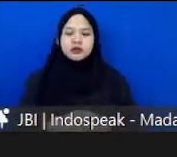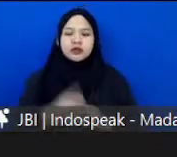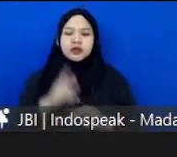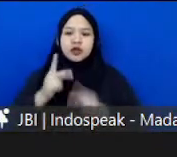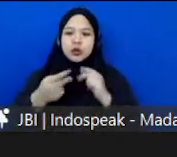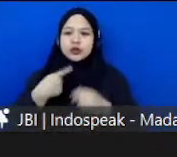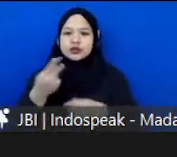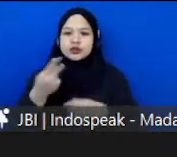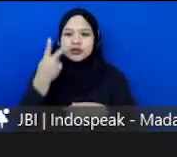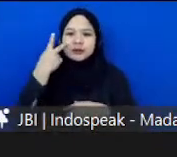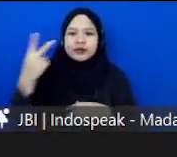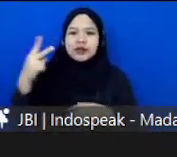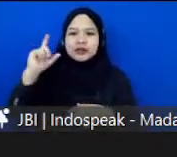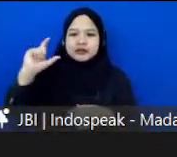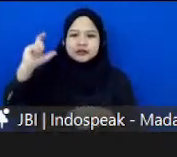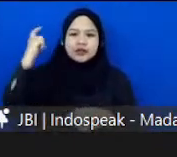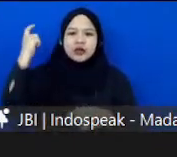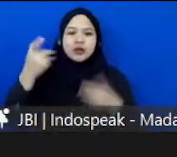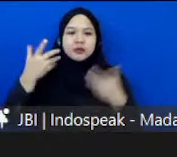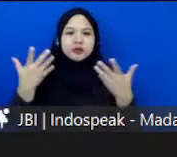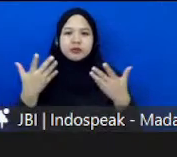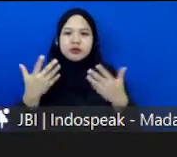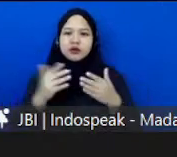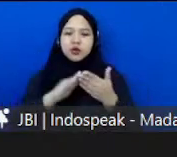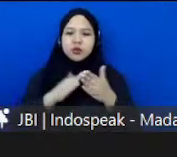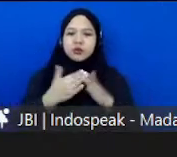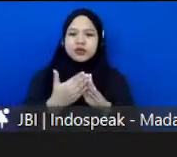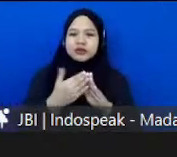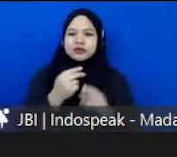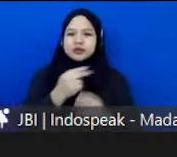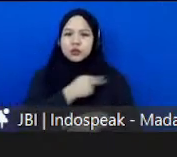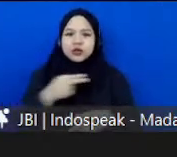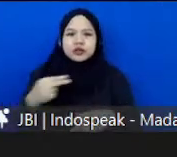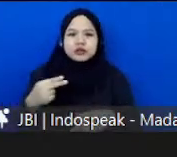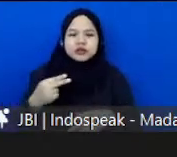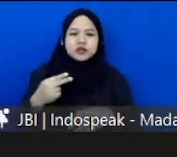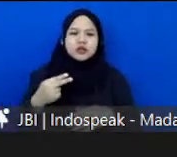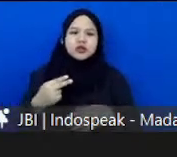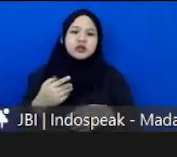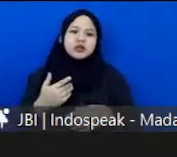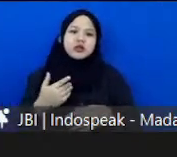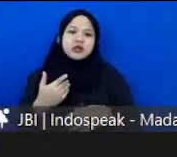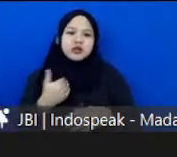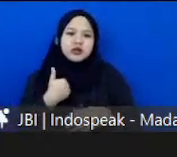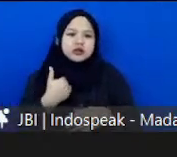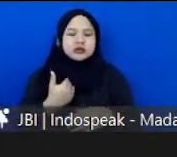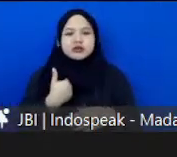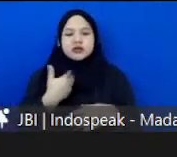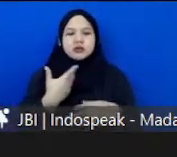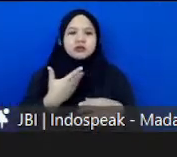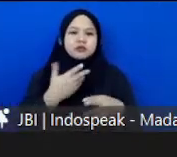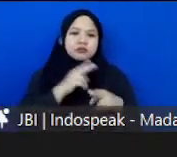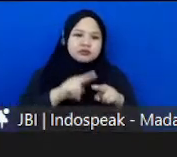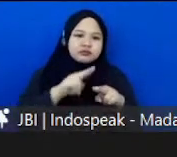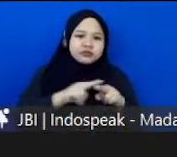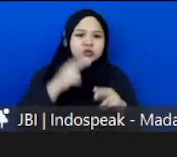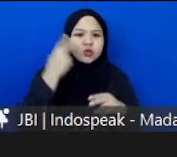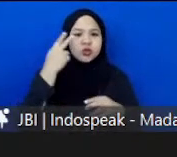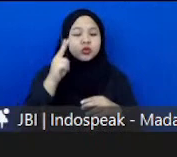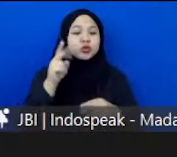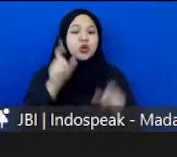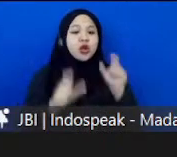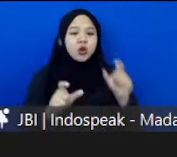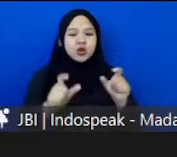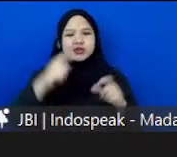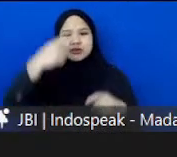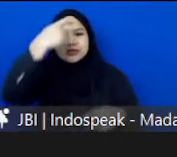from history to understand how many Indonesian communities imagine treatment and care for mental illness. Slide.